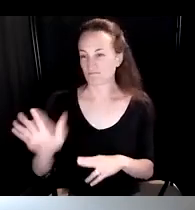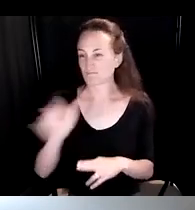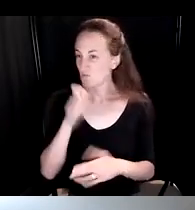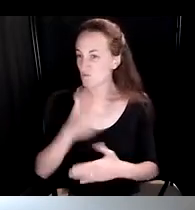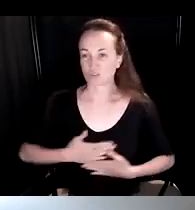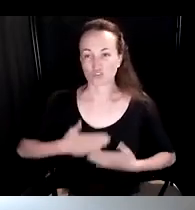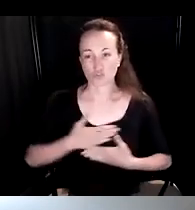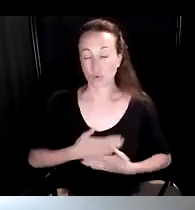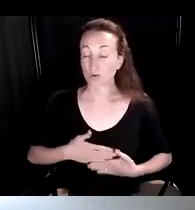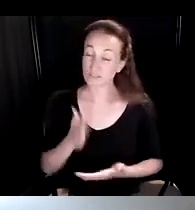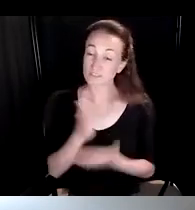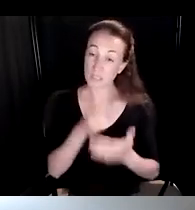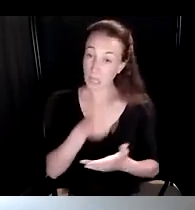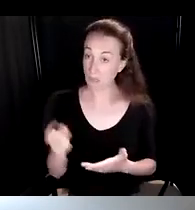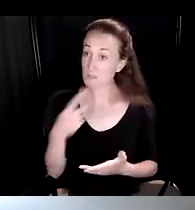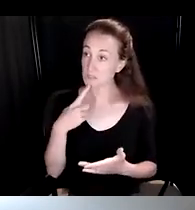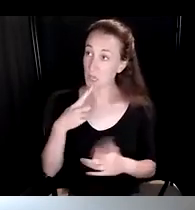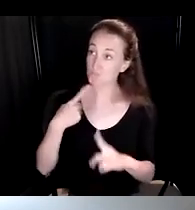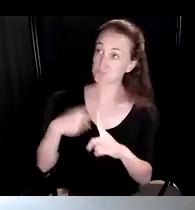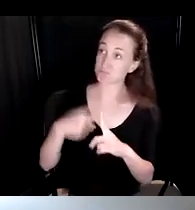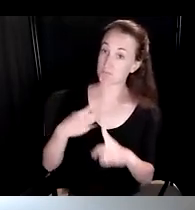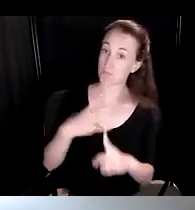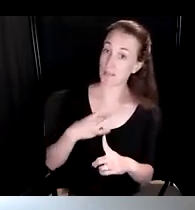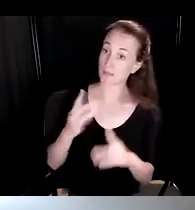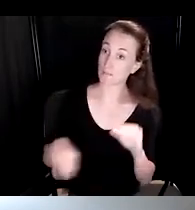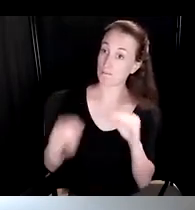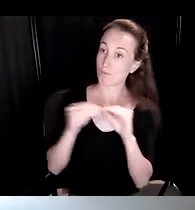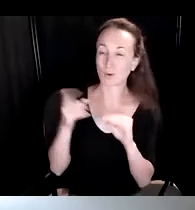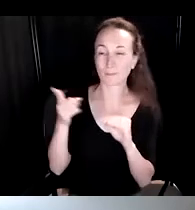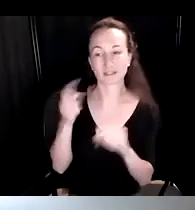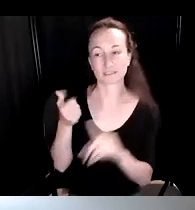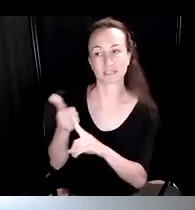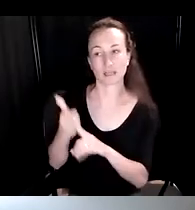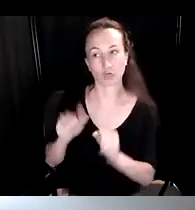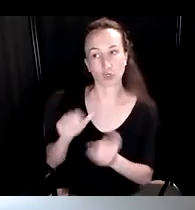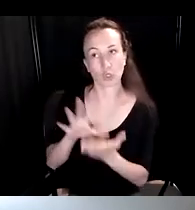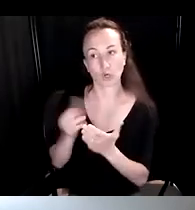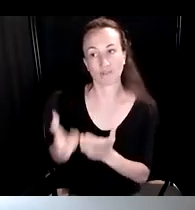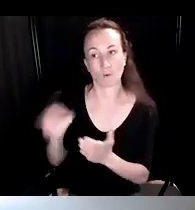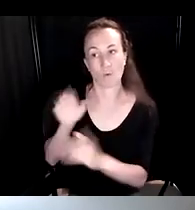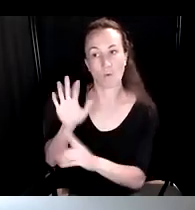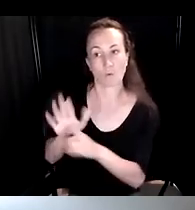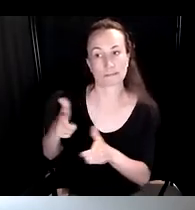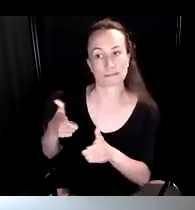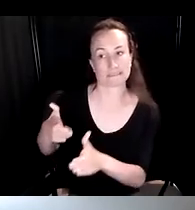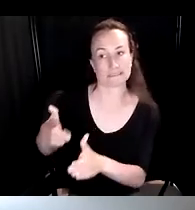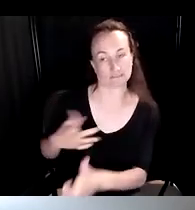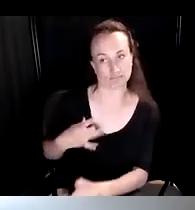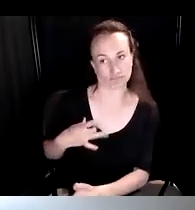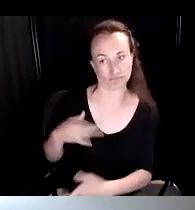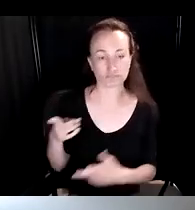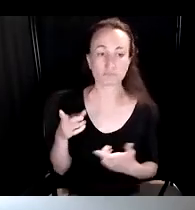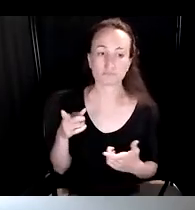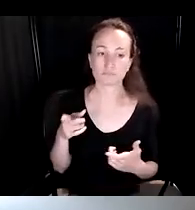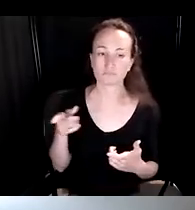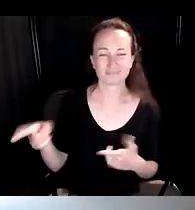actually mentioned they enjoyed it better because they got to learn at their own pace. A lot of times they mentioned that they had an inability